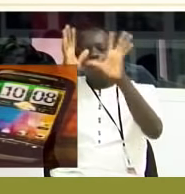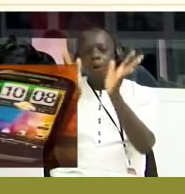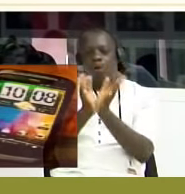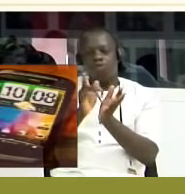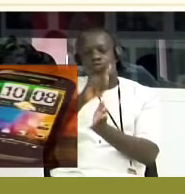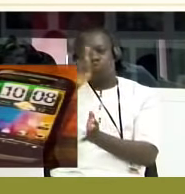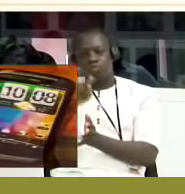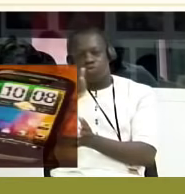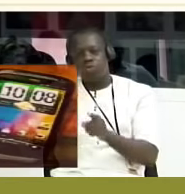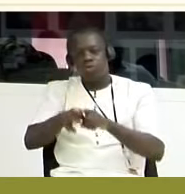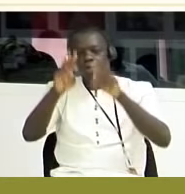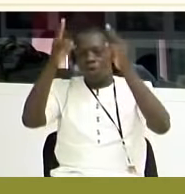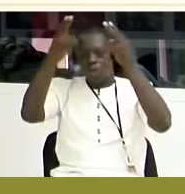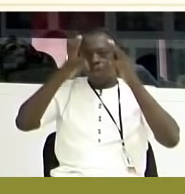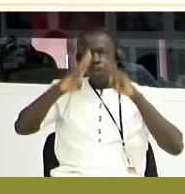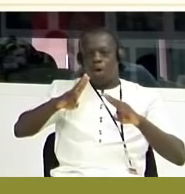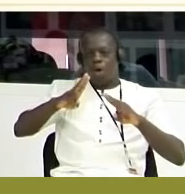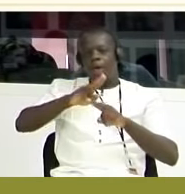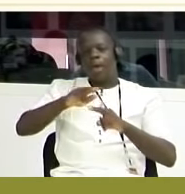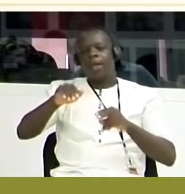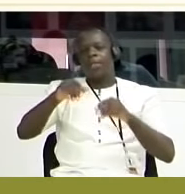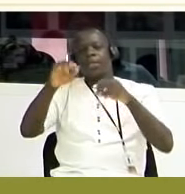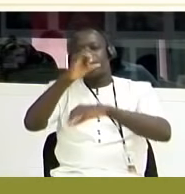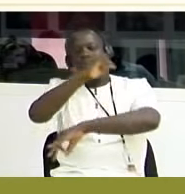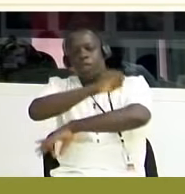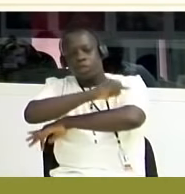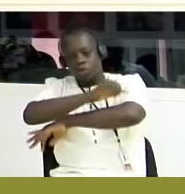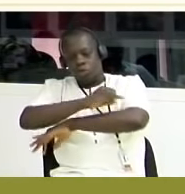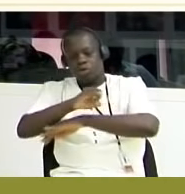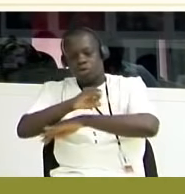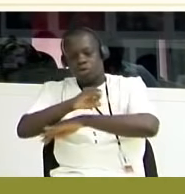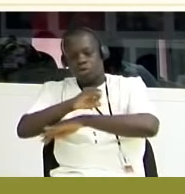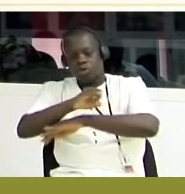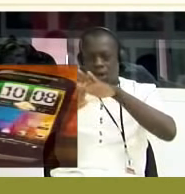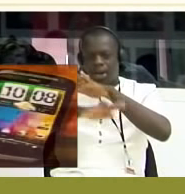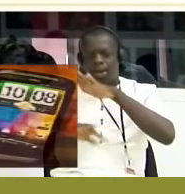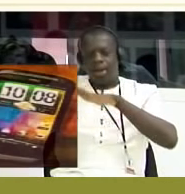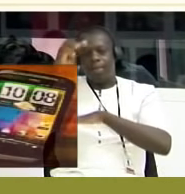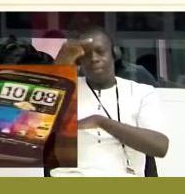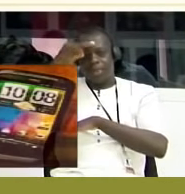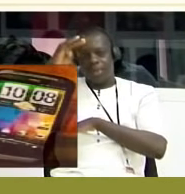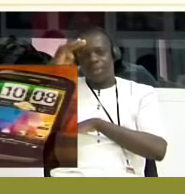law enforcement agencies under the ministry.